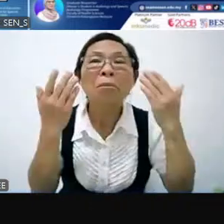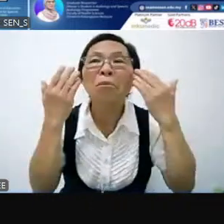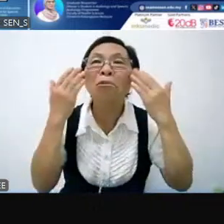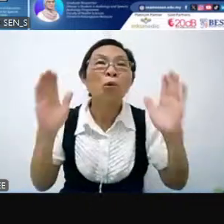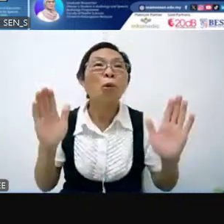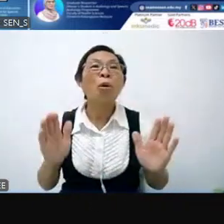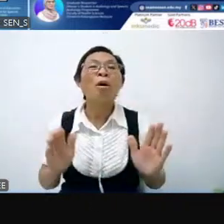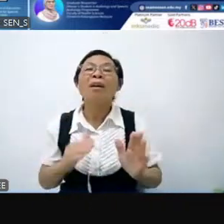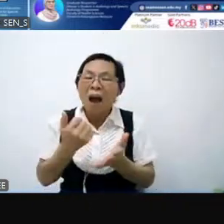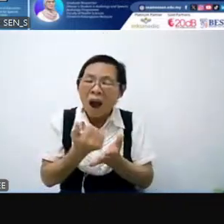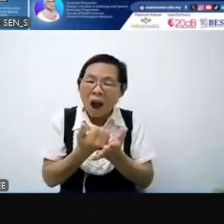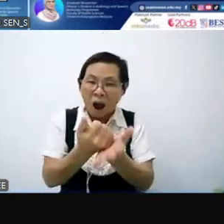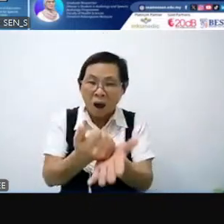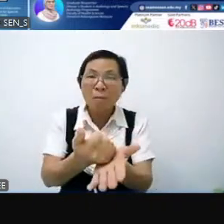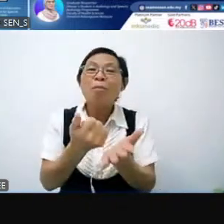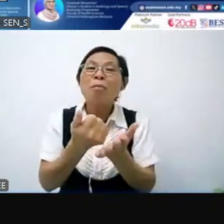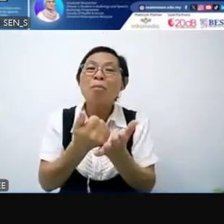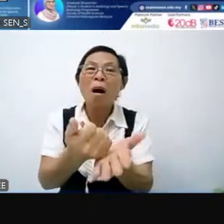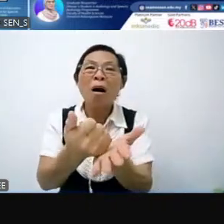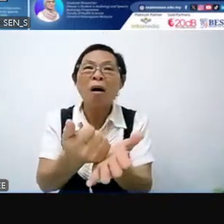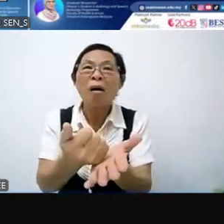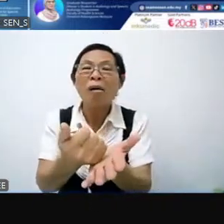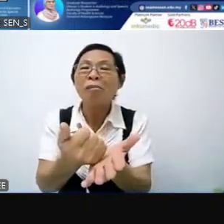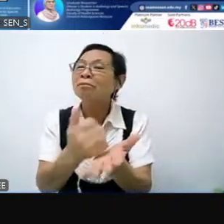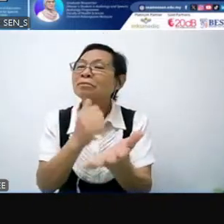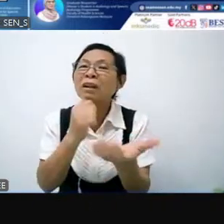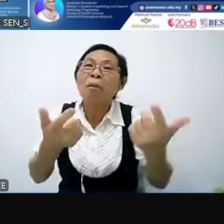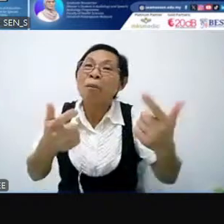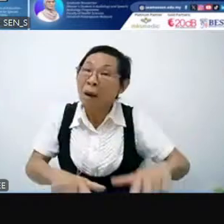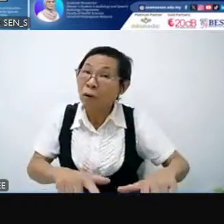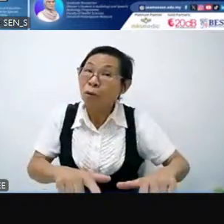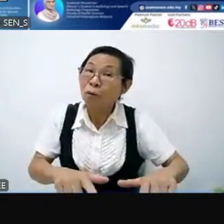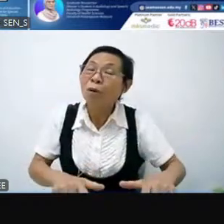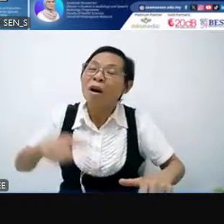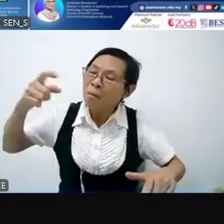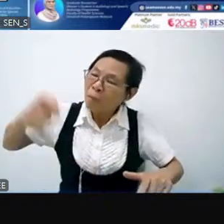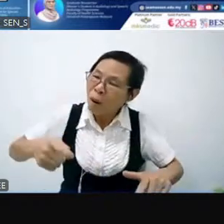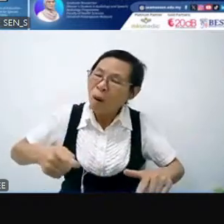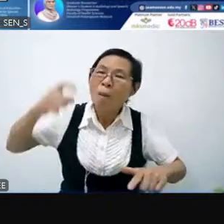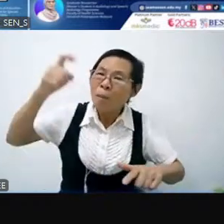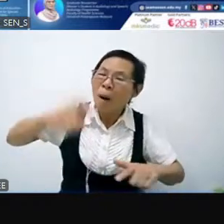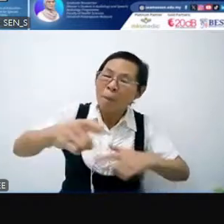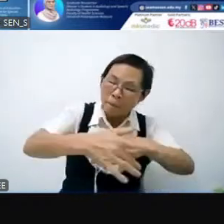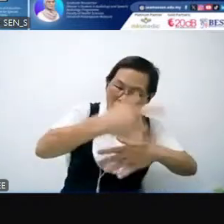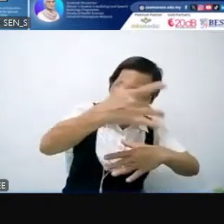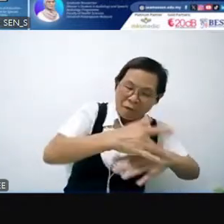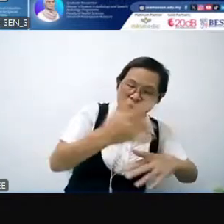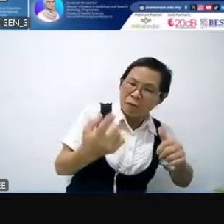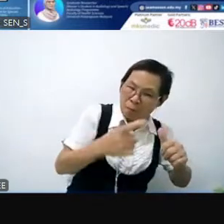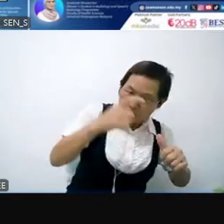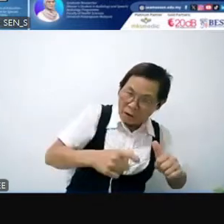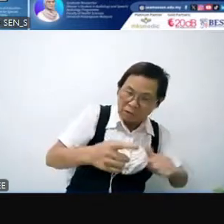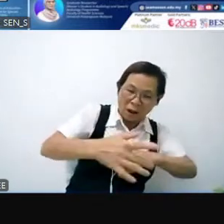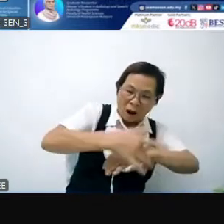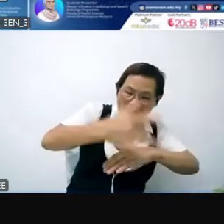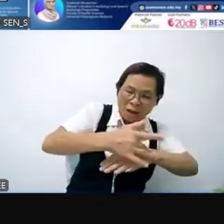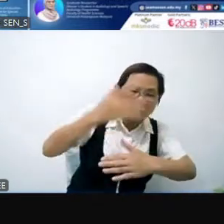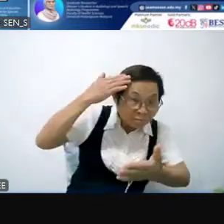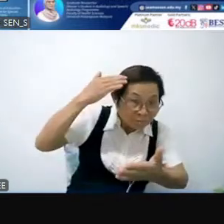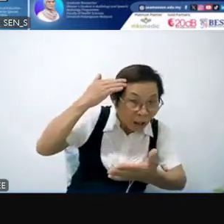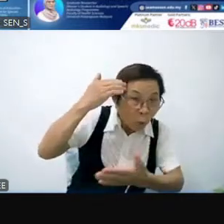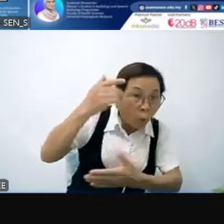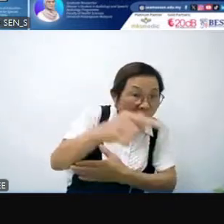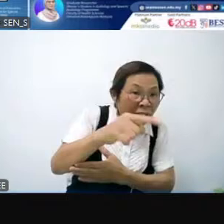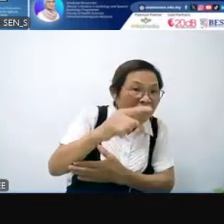the intervention will not be taken place. So it has to be as early as possible. So next